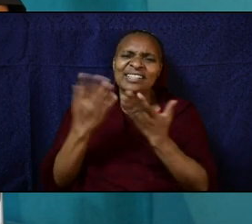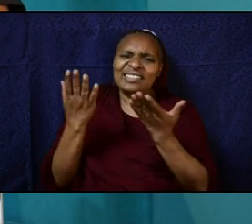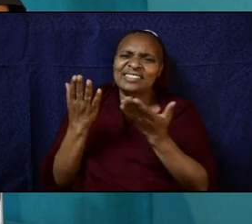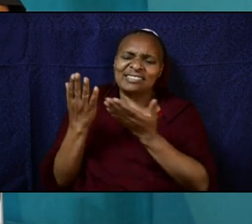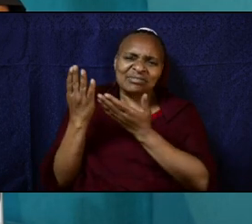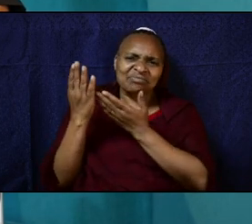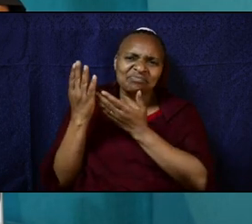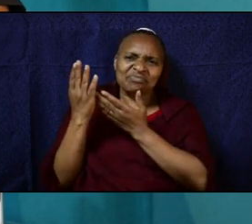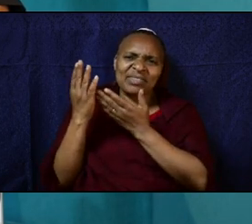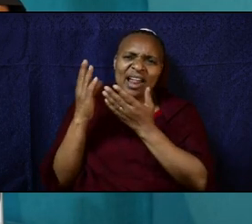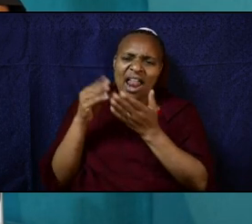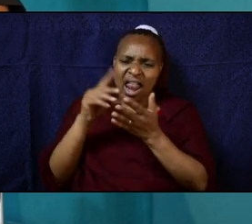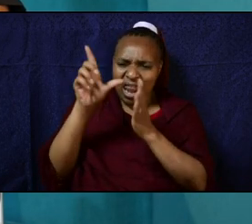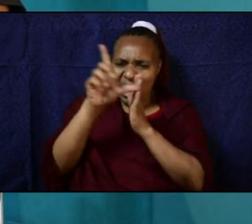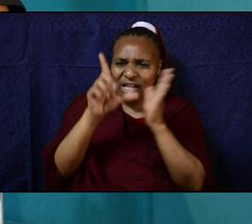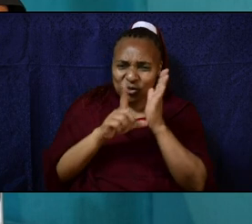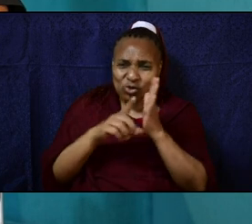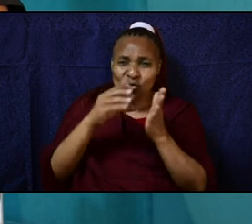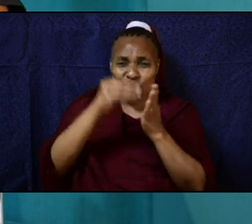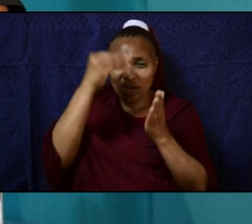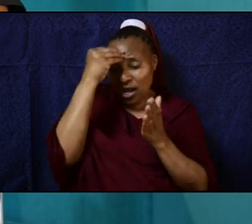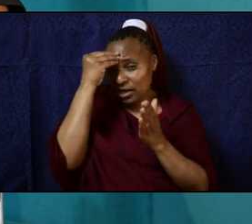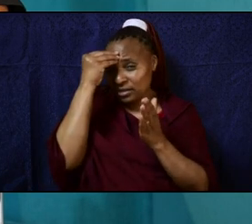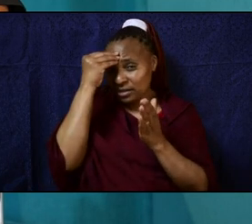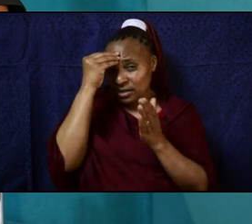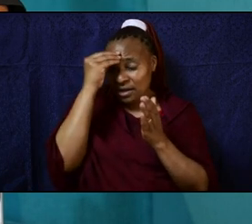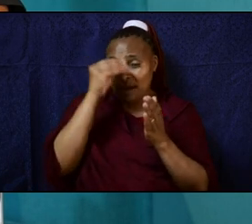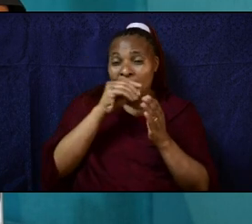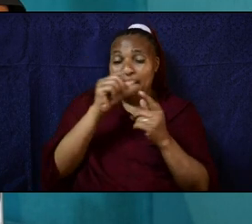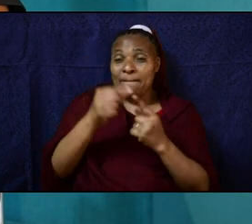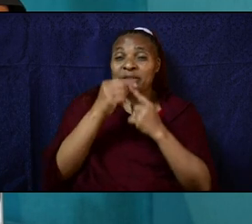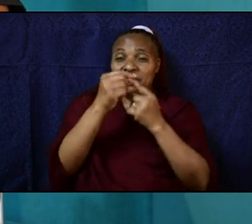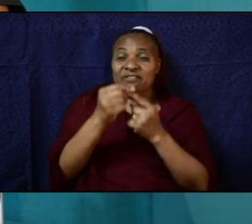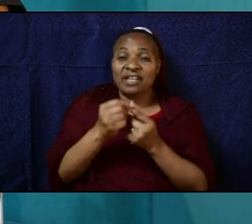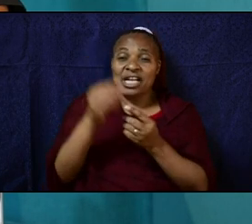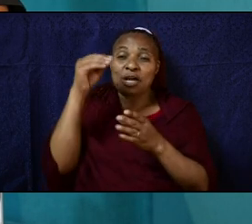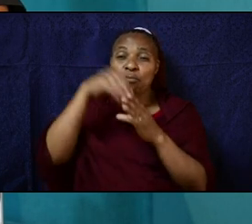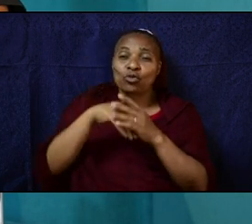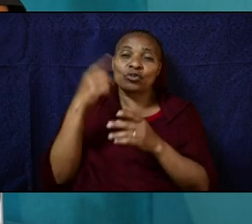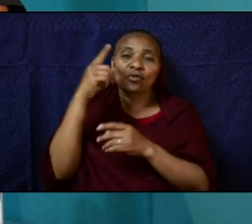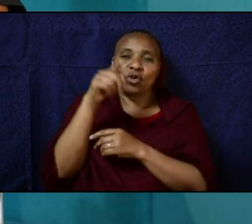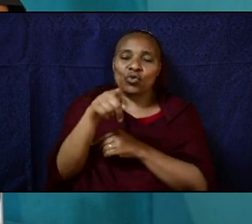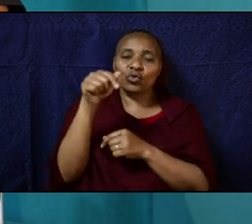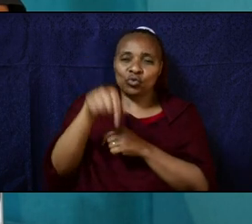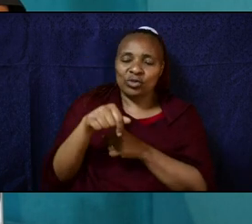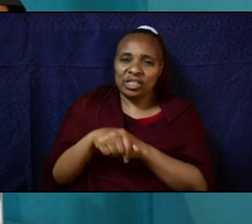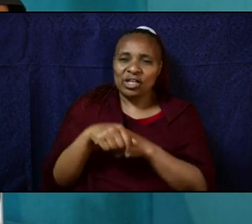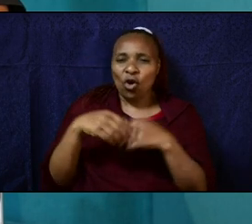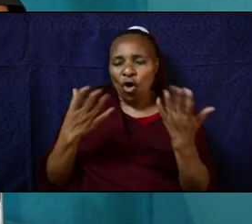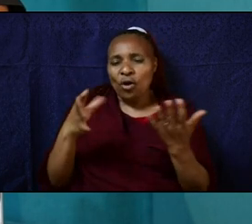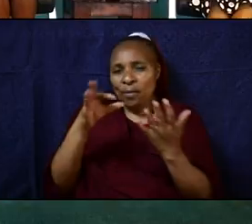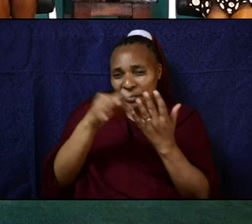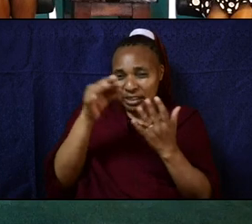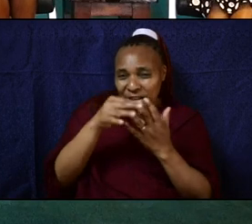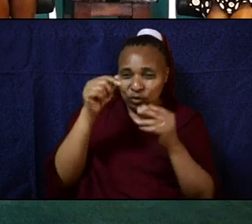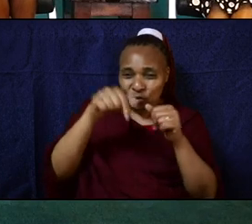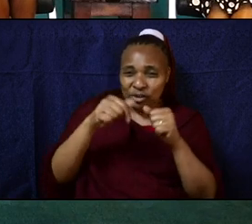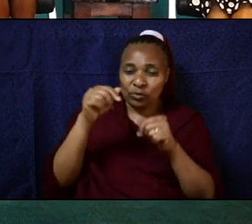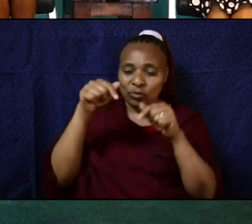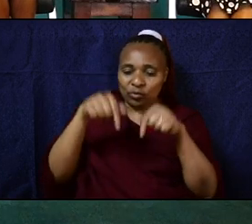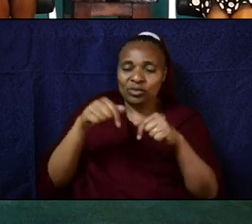lesson? What aspects from this lesson have been particularly helpful for you today? Or what lessons have you picked from today's